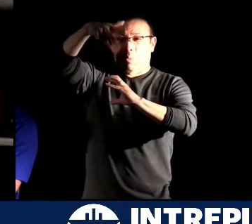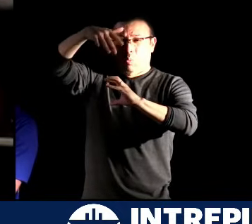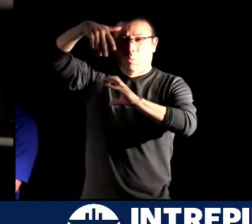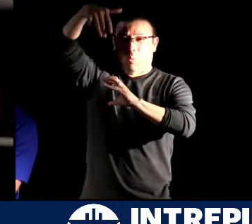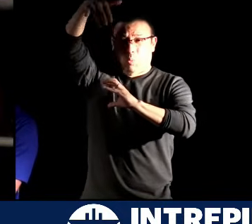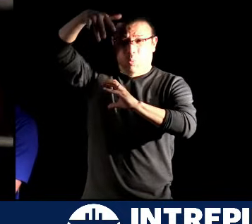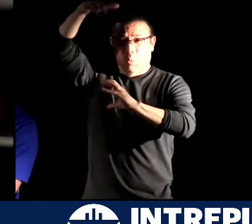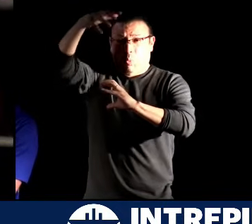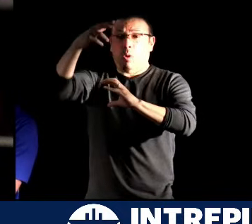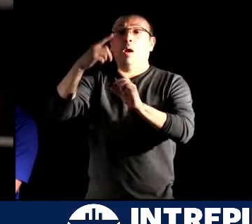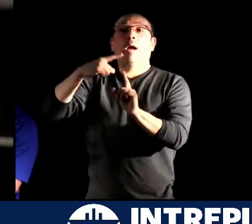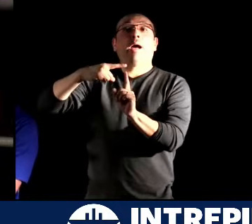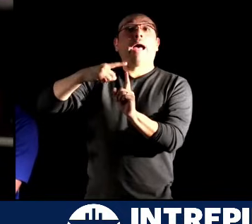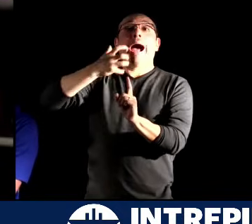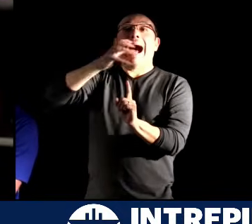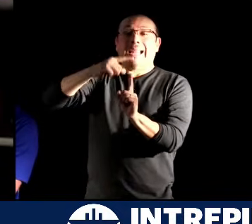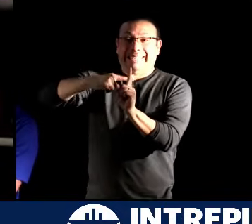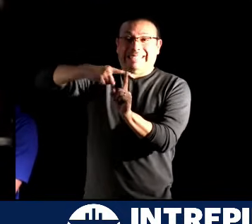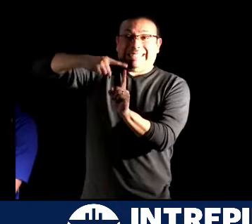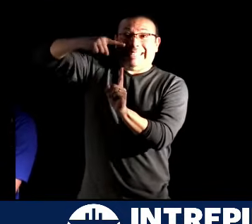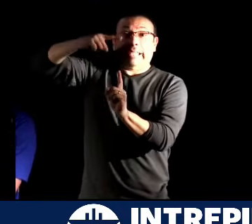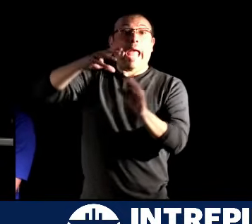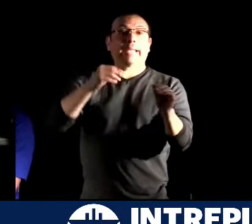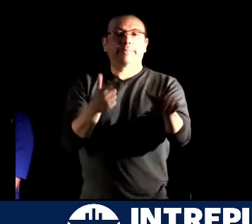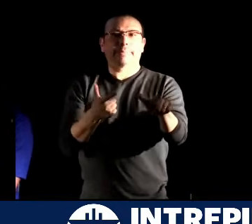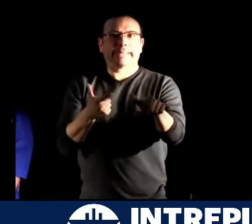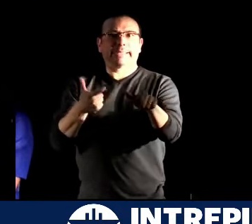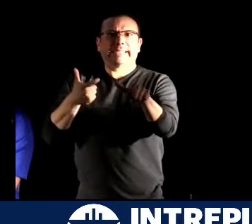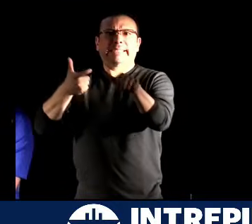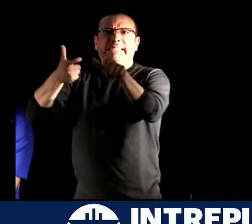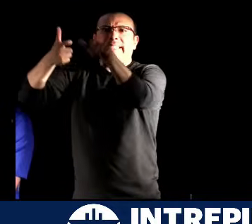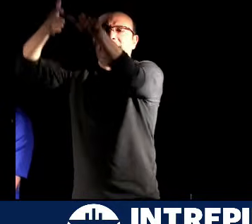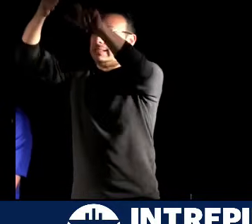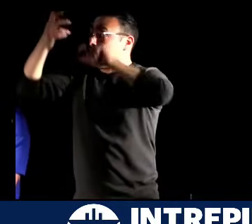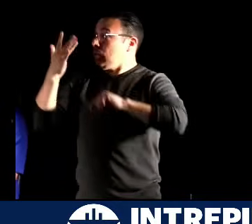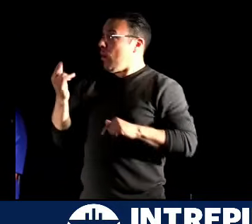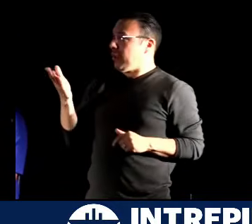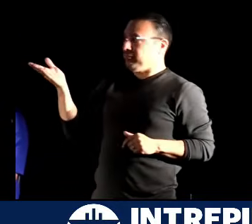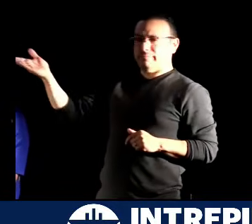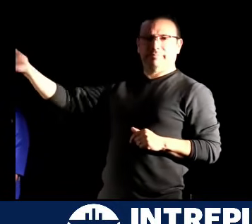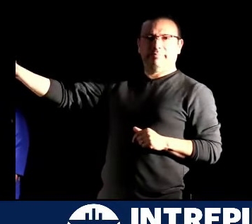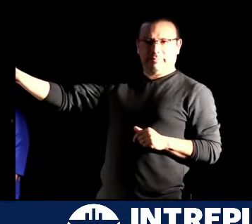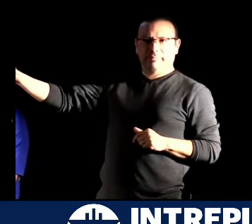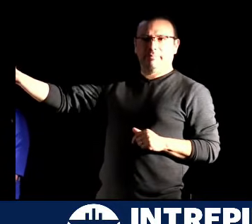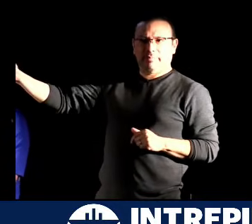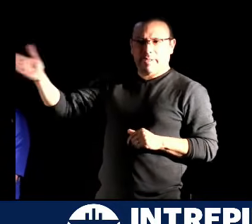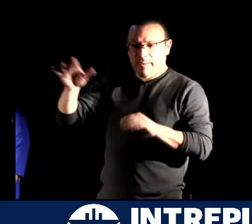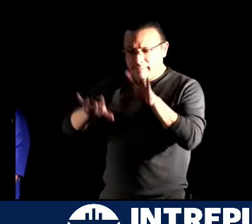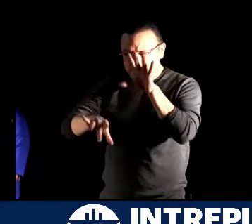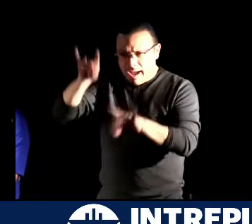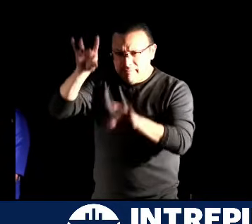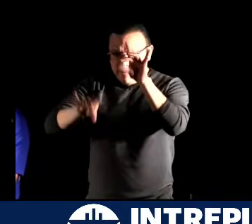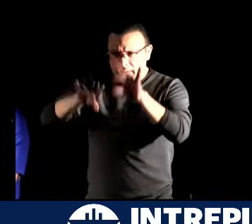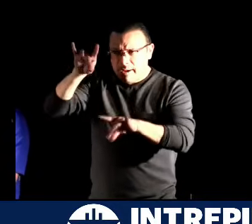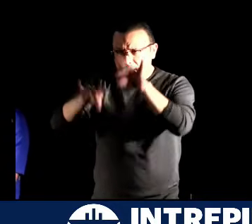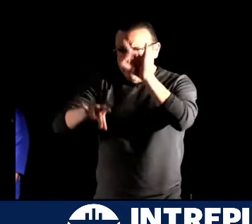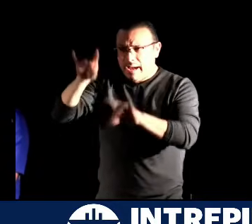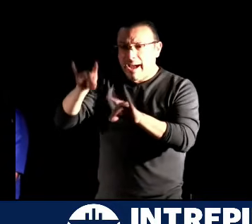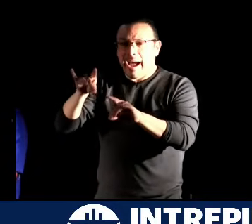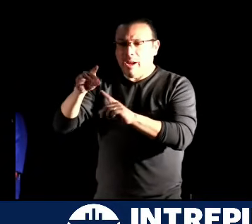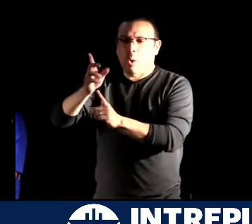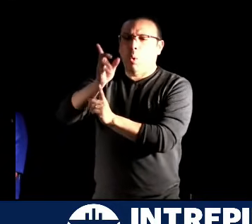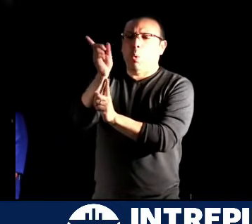accelerated. And that one now we understand thanks to this new phenomena that we actually discover. That is the